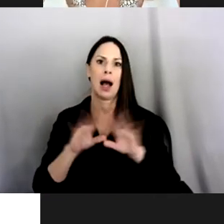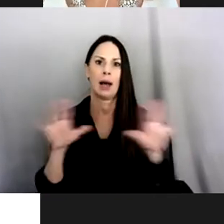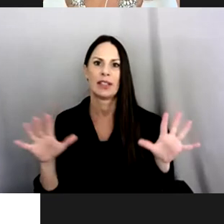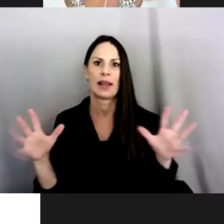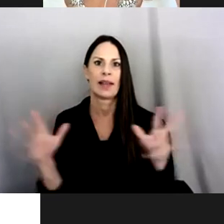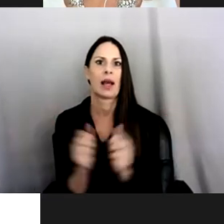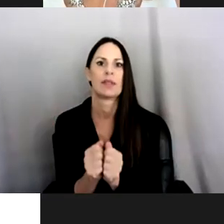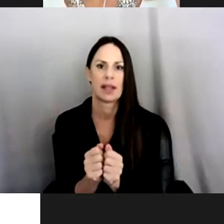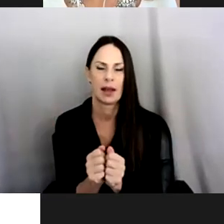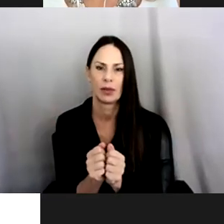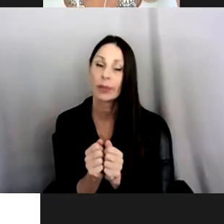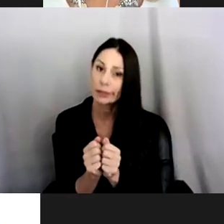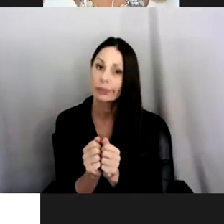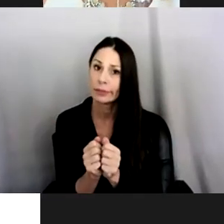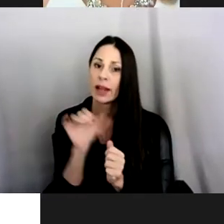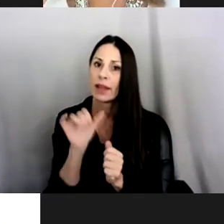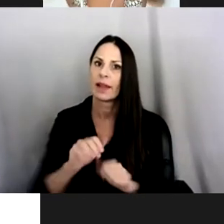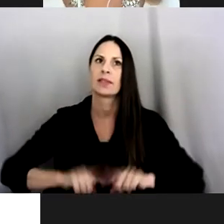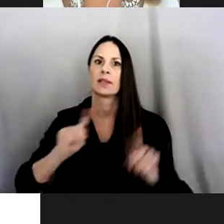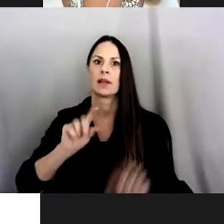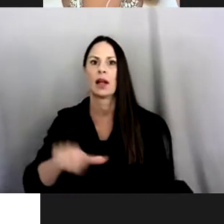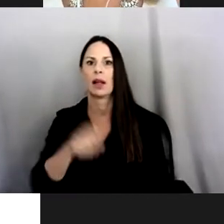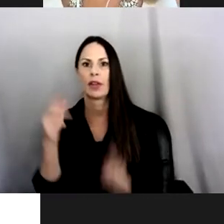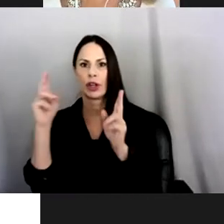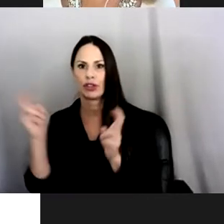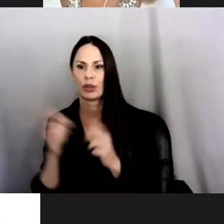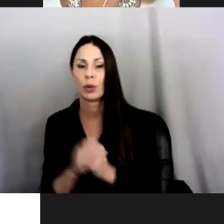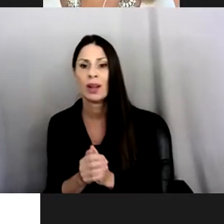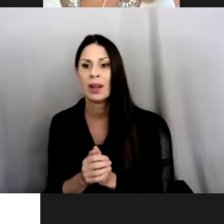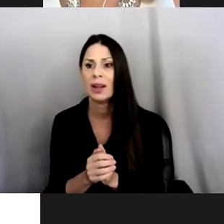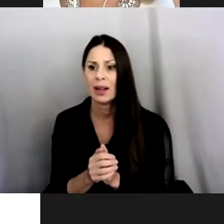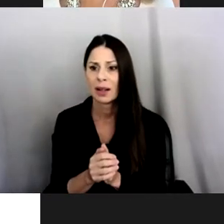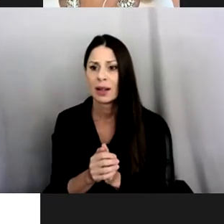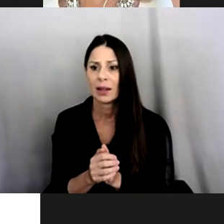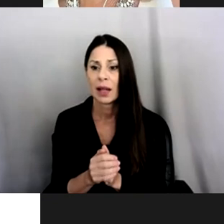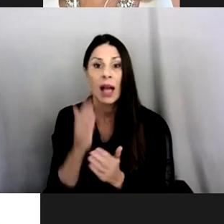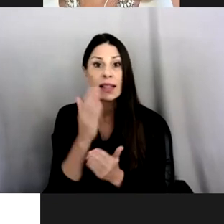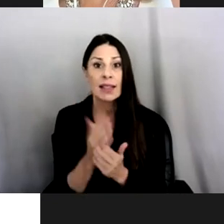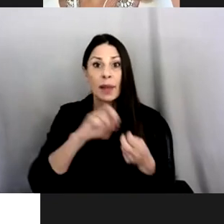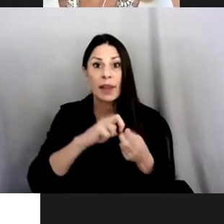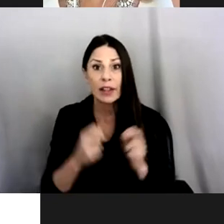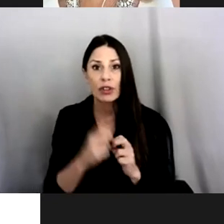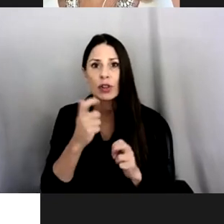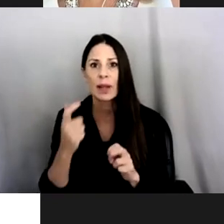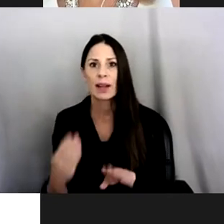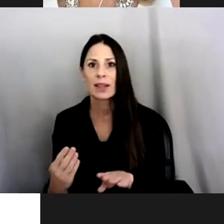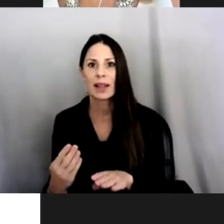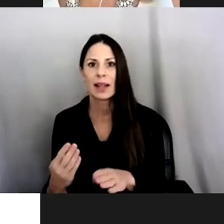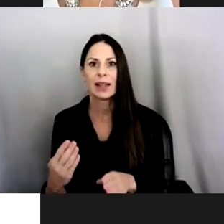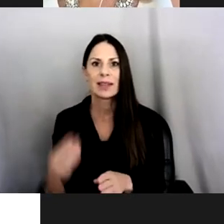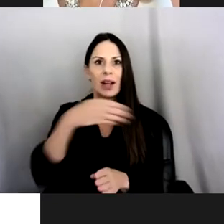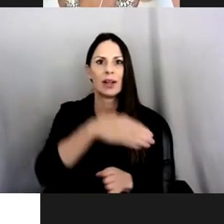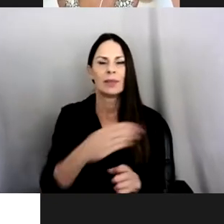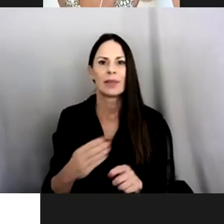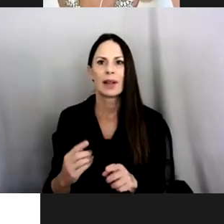a whole nother issue. Tasha, can I ask a question? Is some of the issue because it's going cross county, or is it all of this that